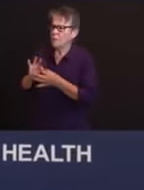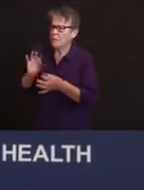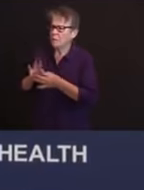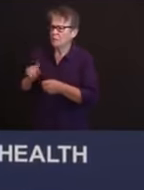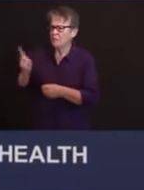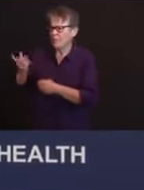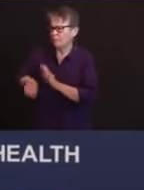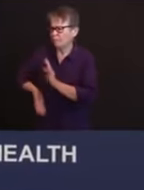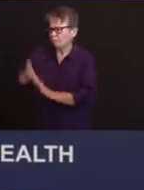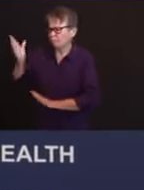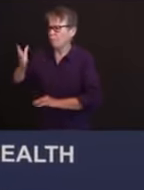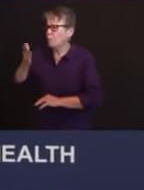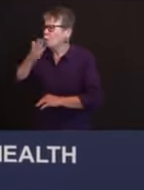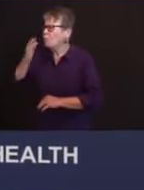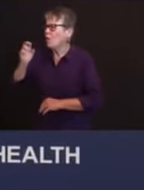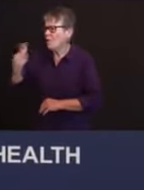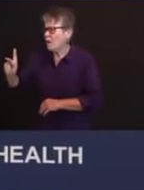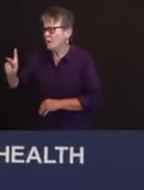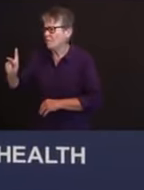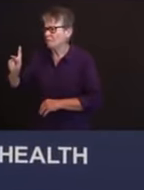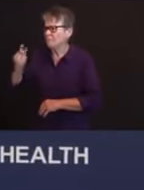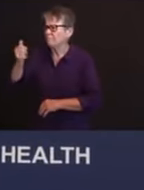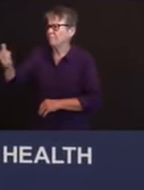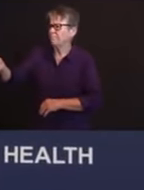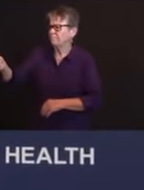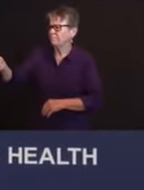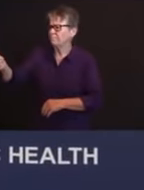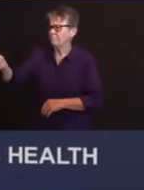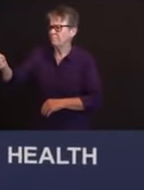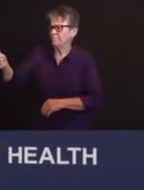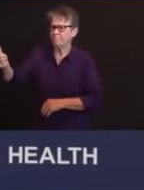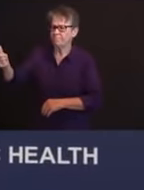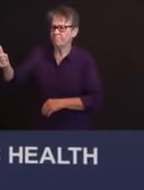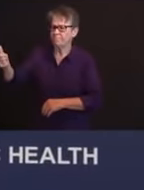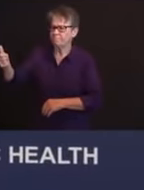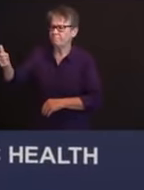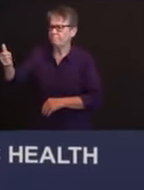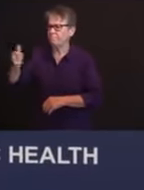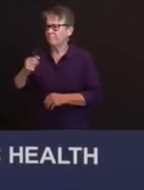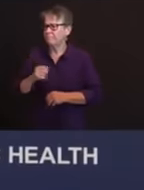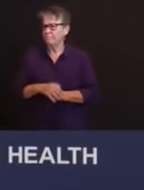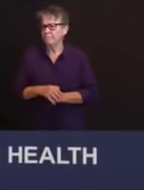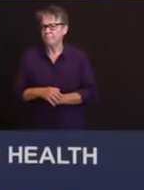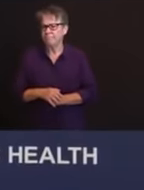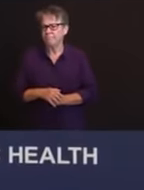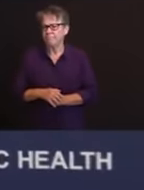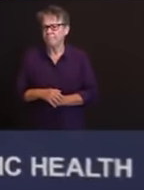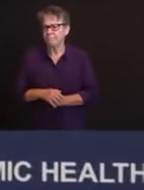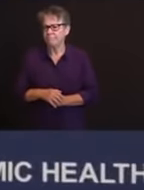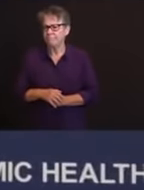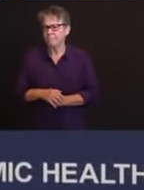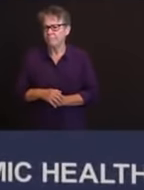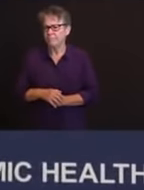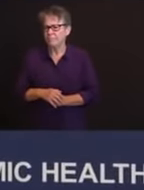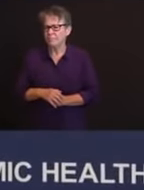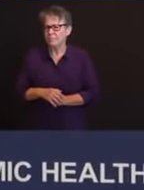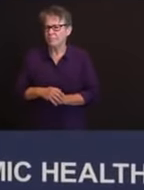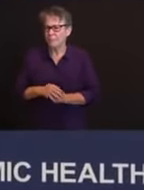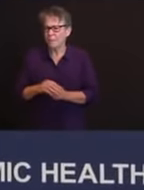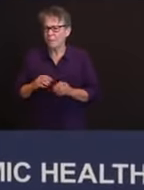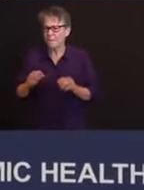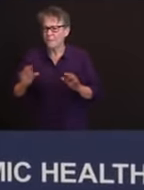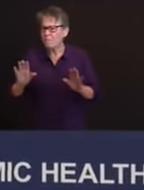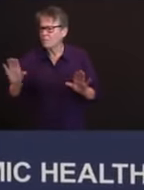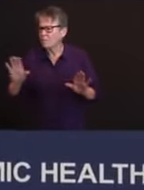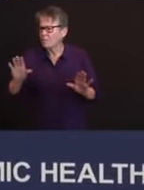down there. Can I ask you one question before you go? How would you handicap the likelihood of a significant stimulus